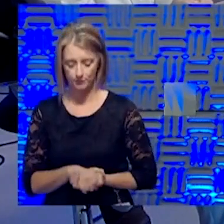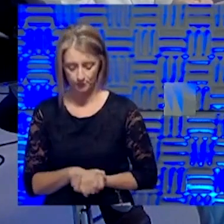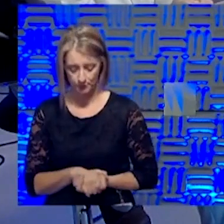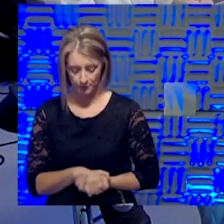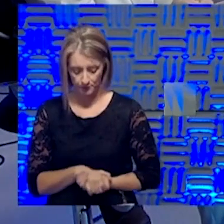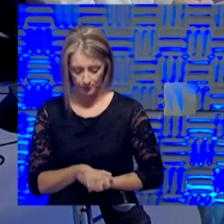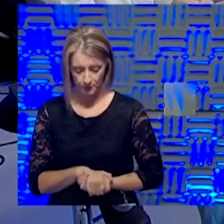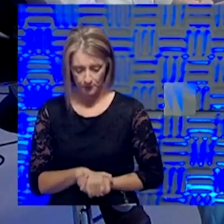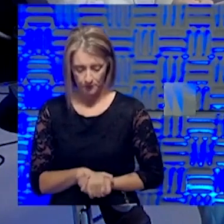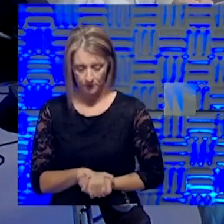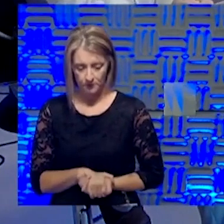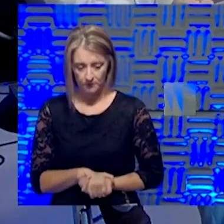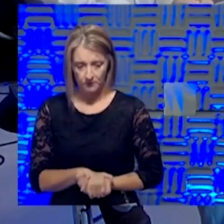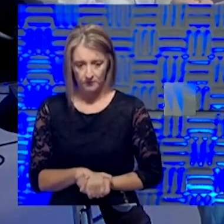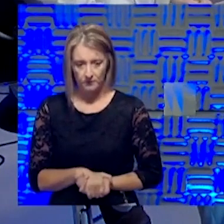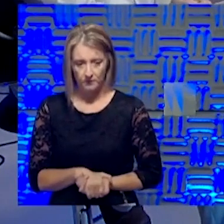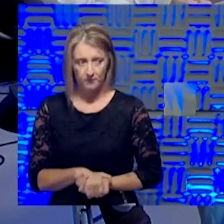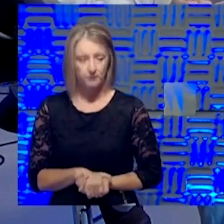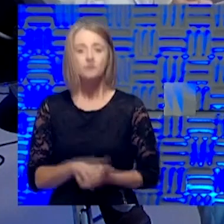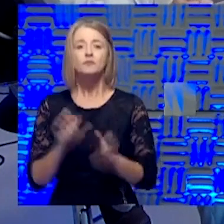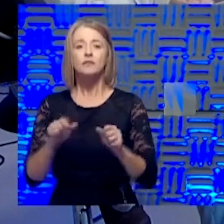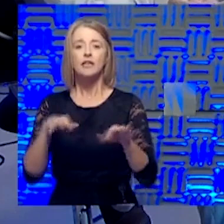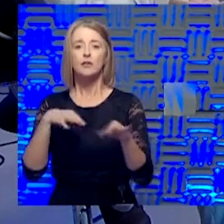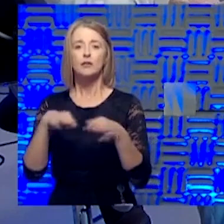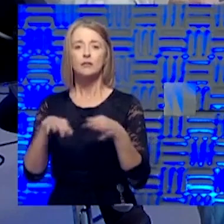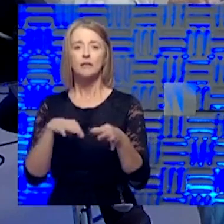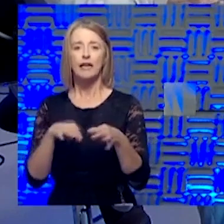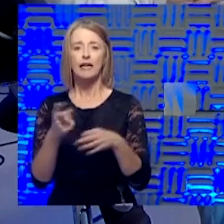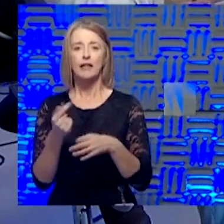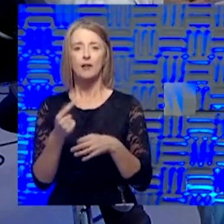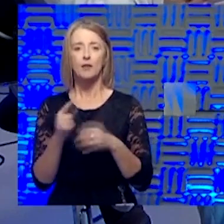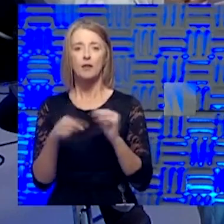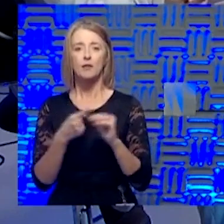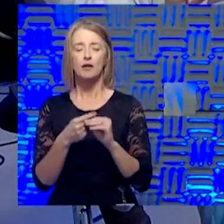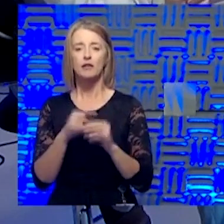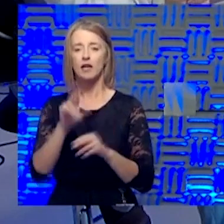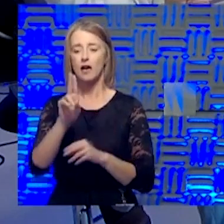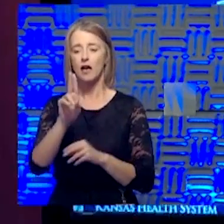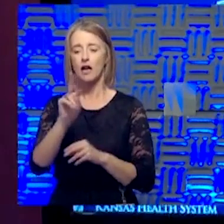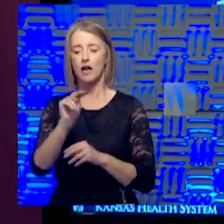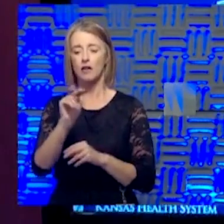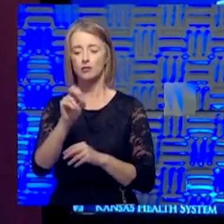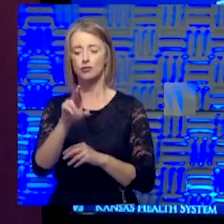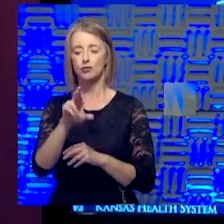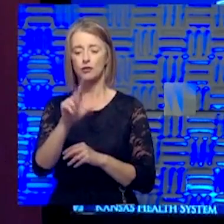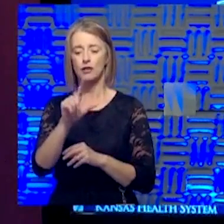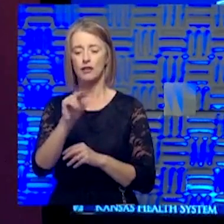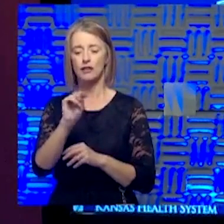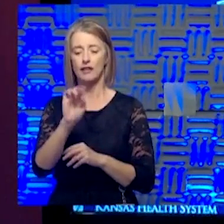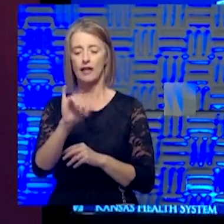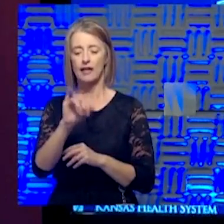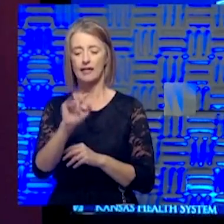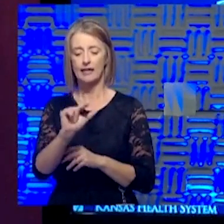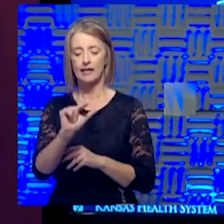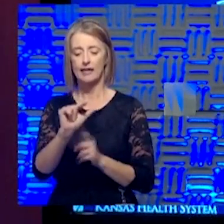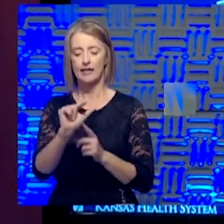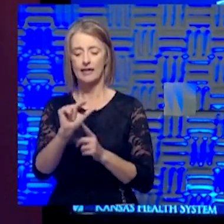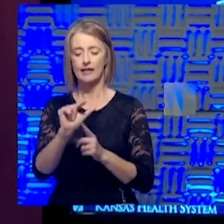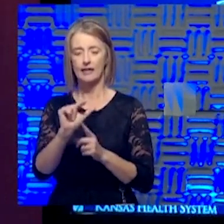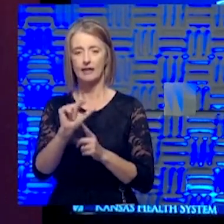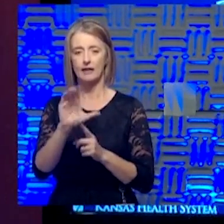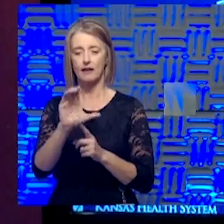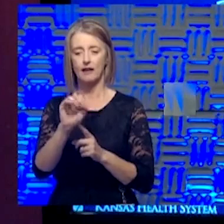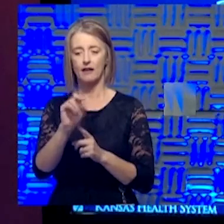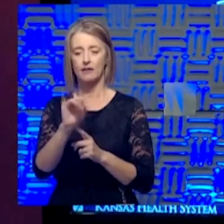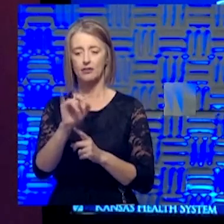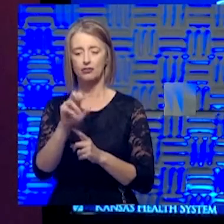Well, could you explain a little bit about what an underlying condition is? This person asks, I had a subdural hematoma